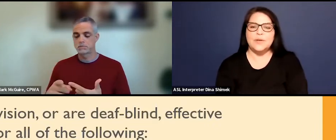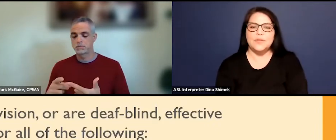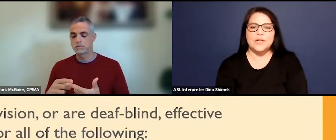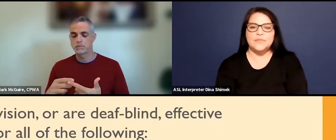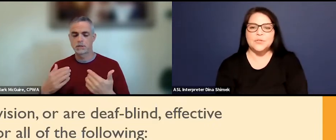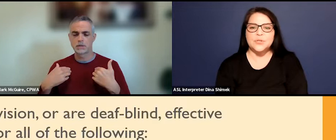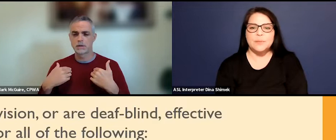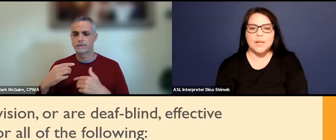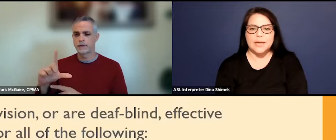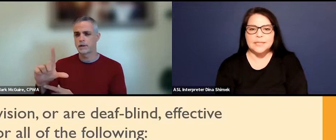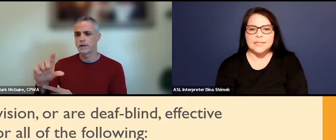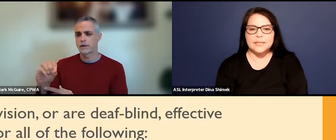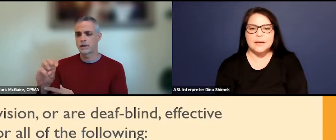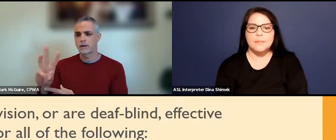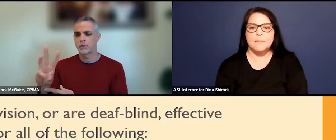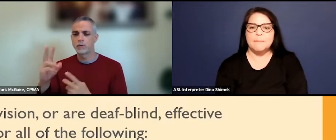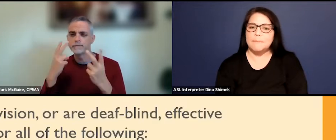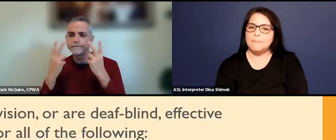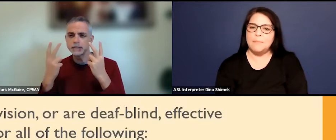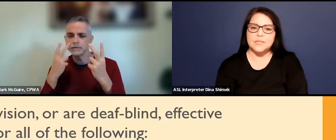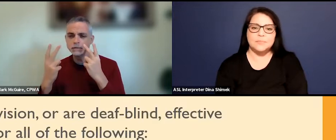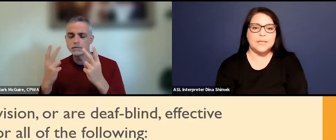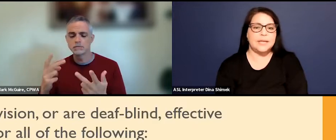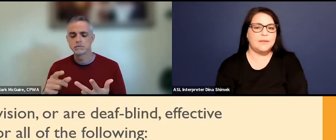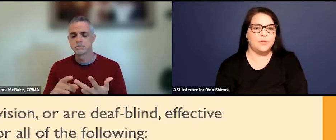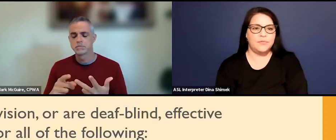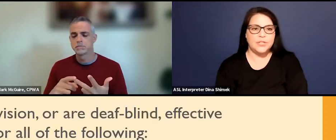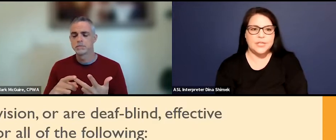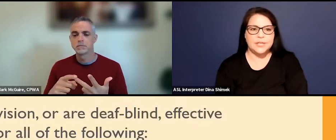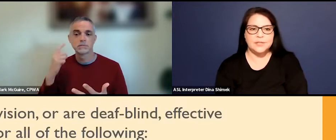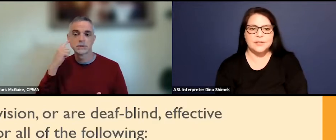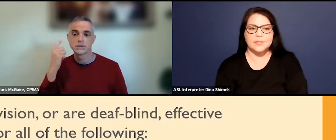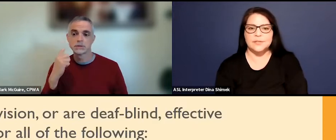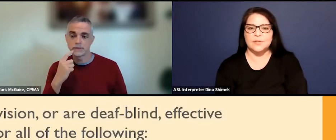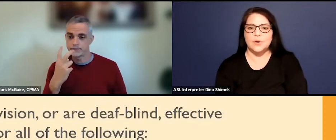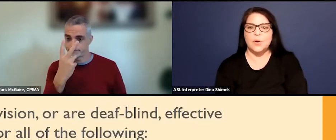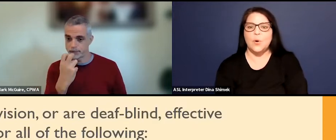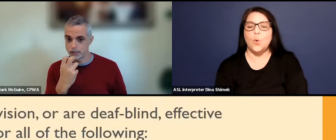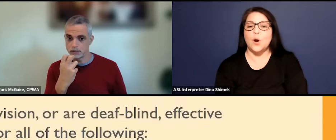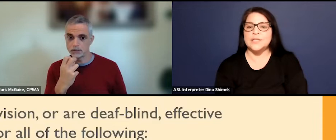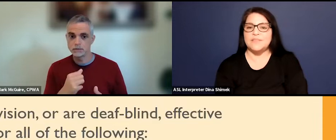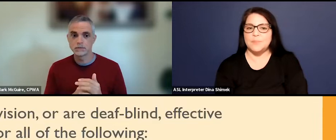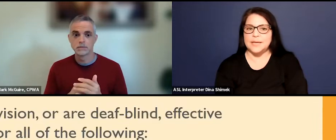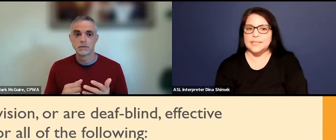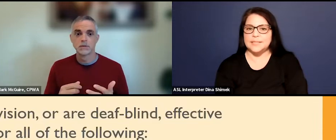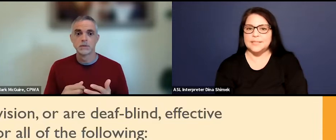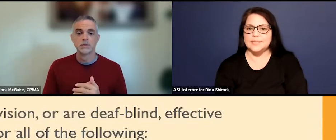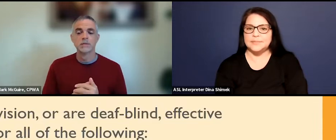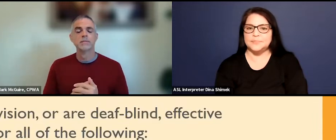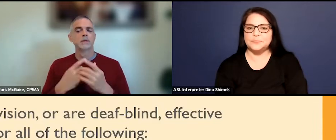So if there are individuals who are blind, possibly they have low vision or are